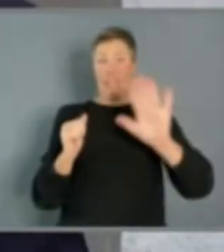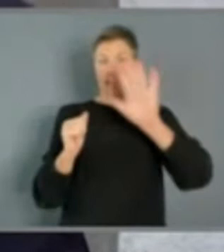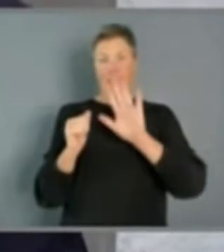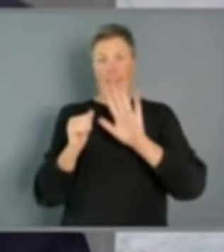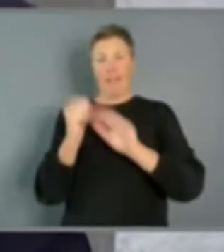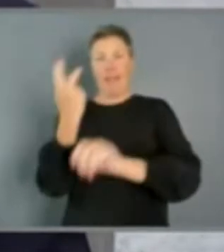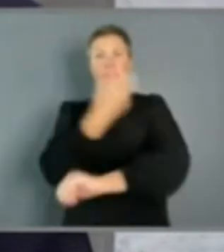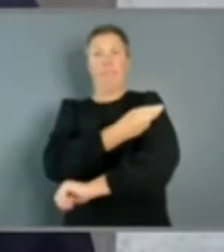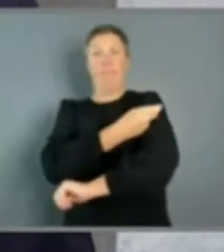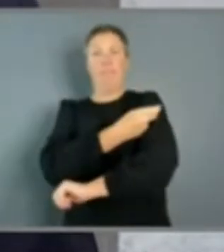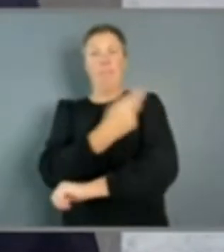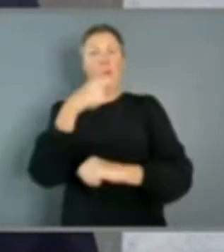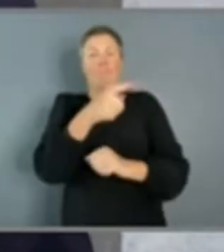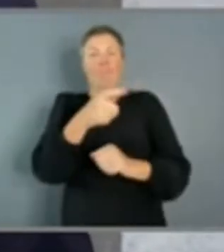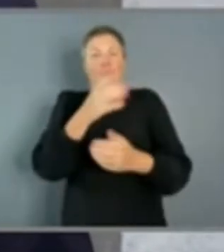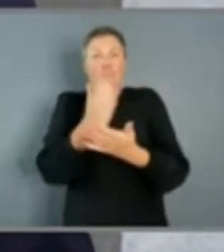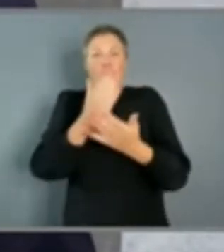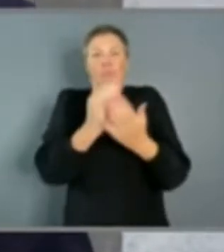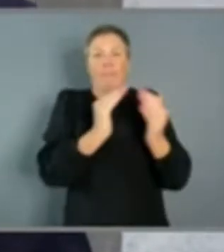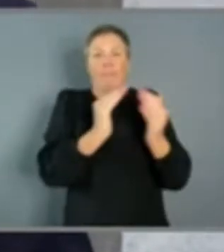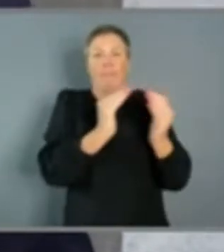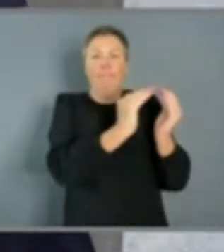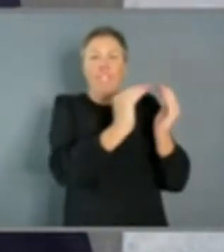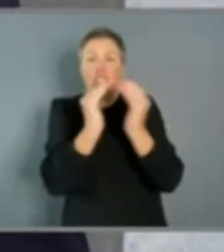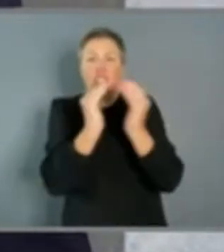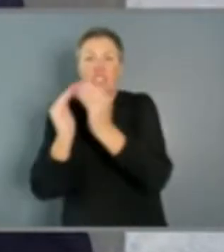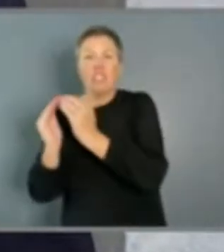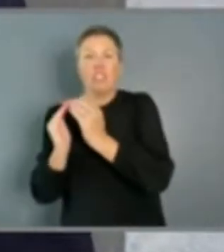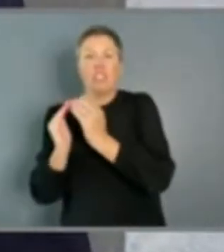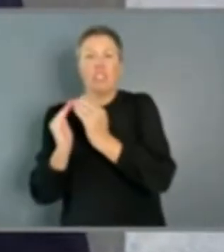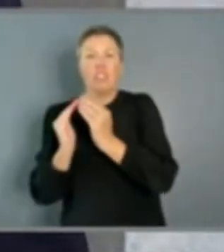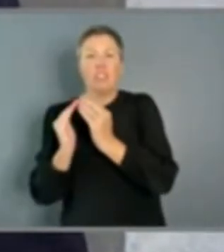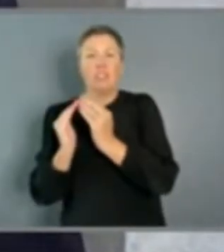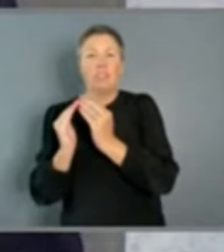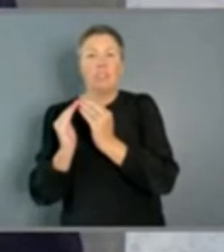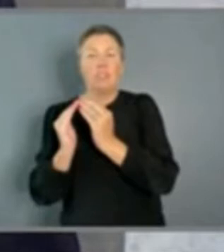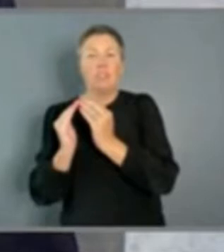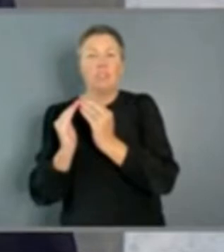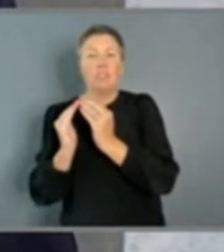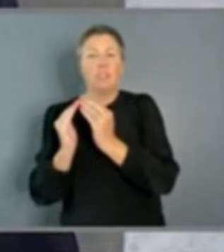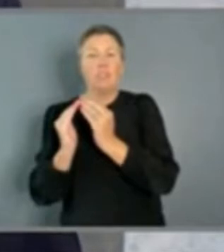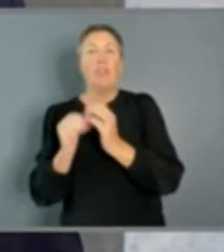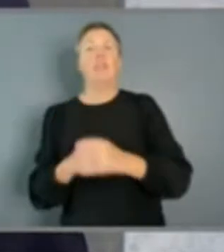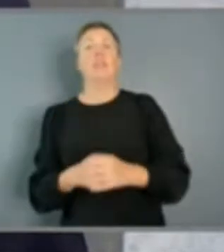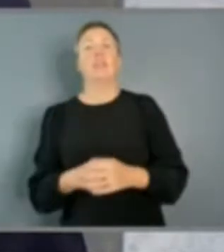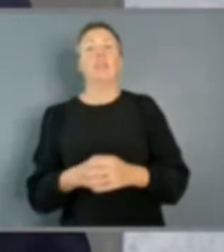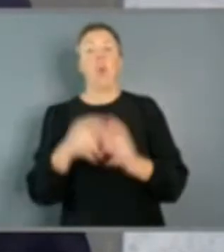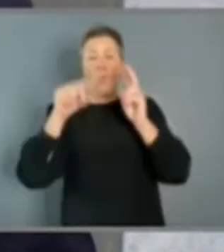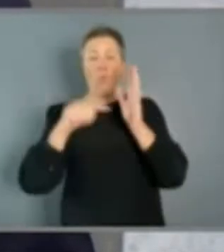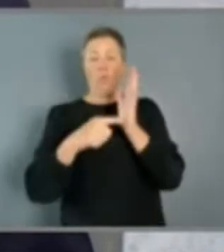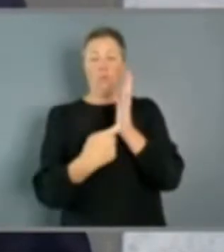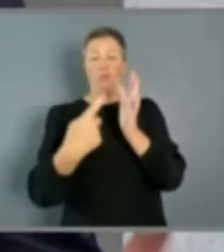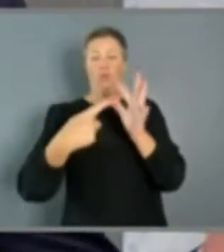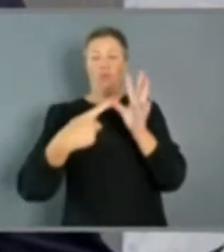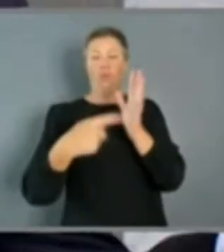the treaty villages. And they're the villages that are literally just on the other side of the Torres Strait. And those treaty villages